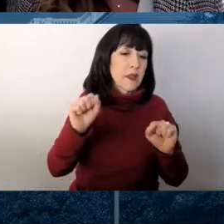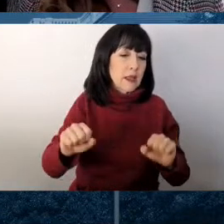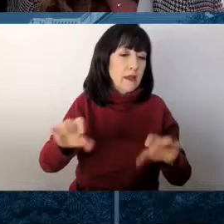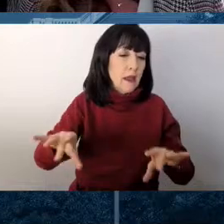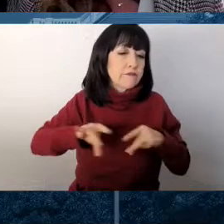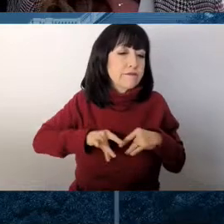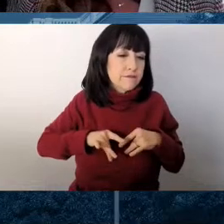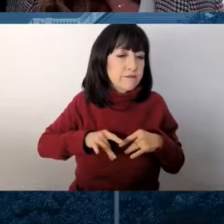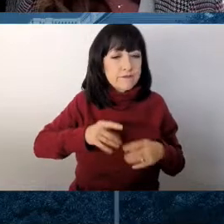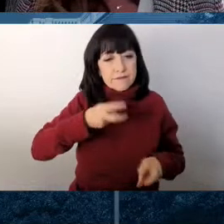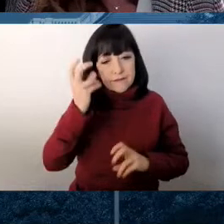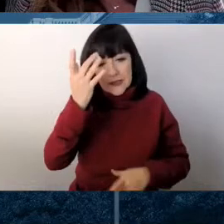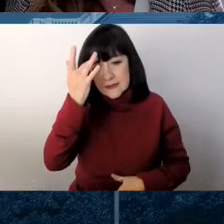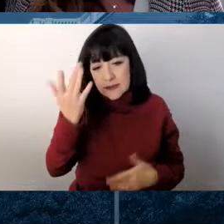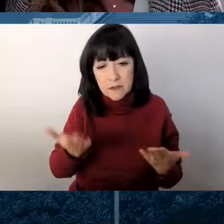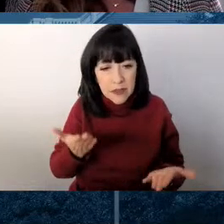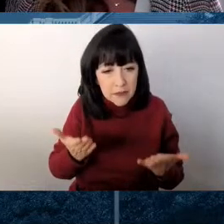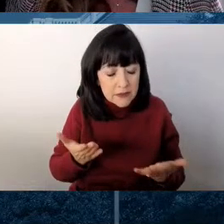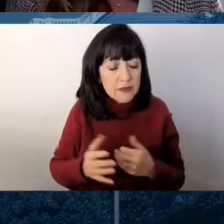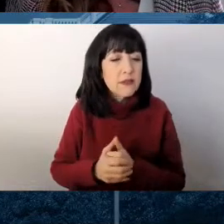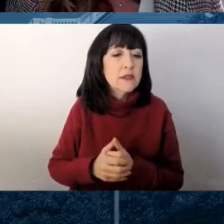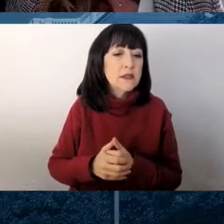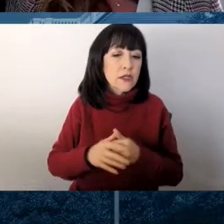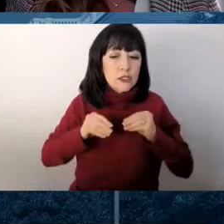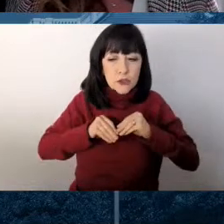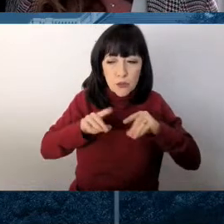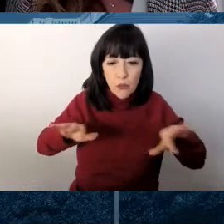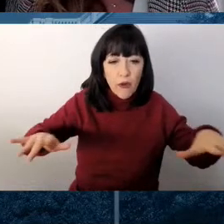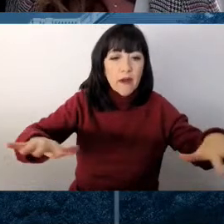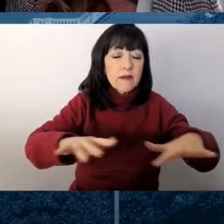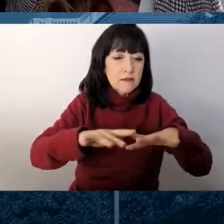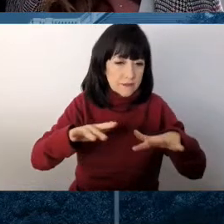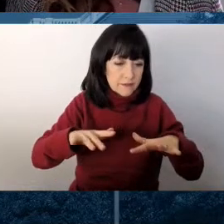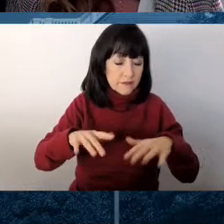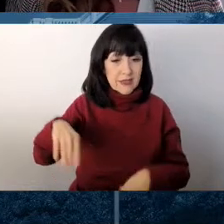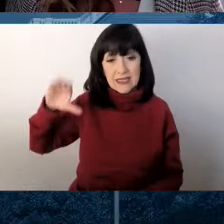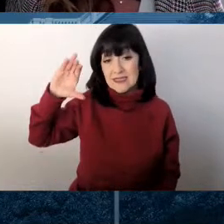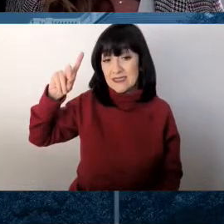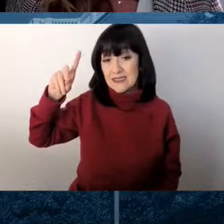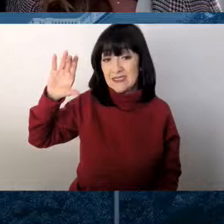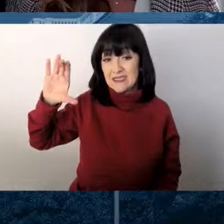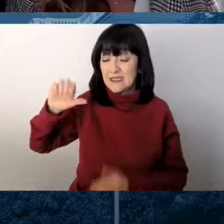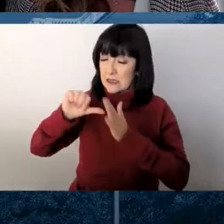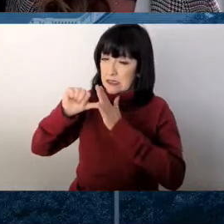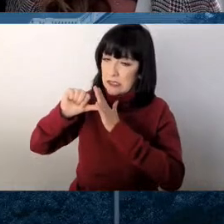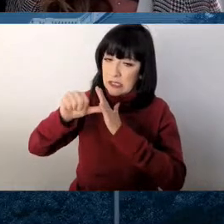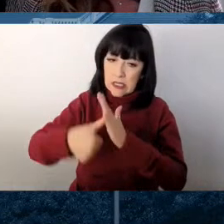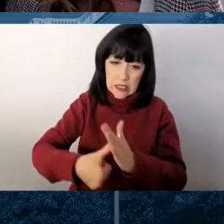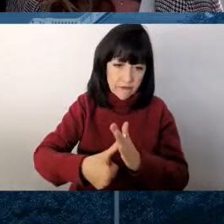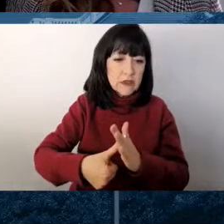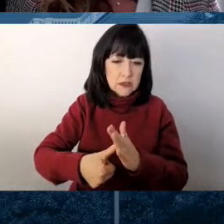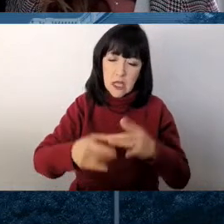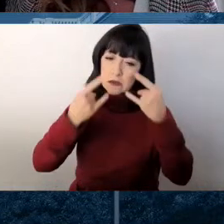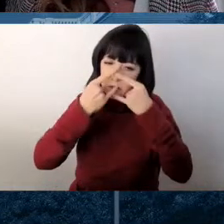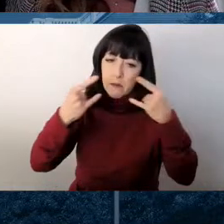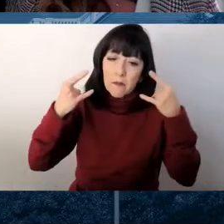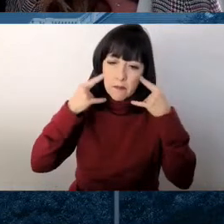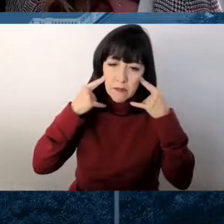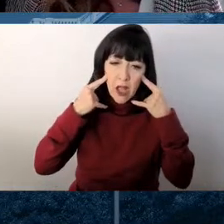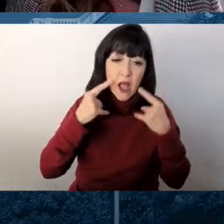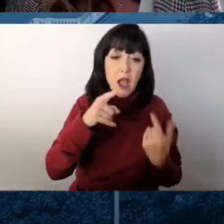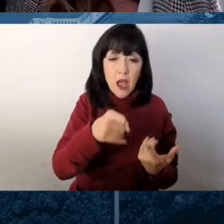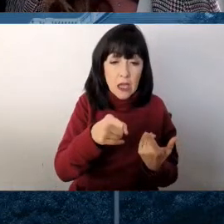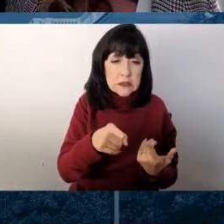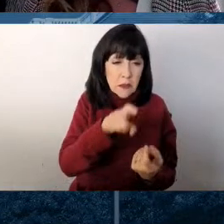CDC is saying is, any mask is better than no mask, but make sure that whatever mask